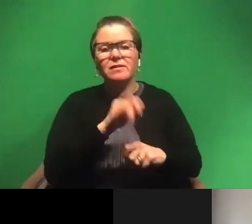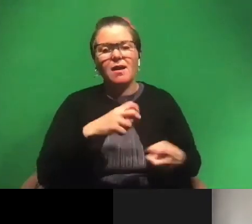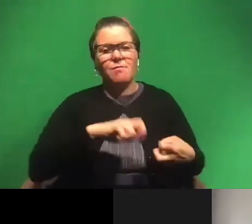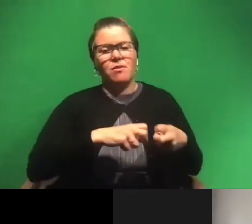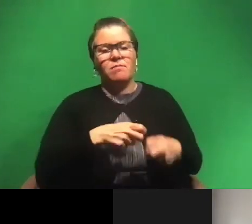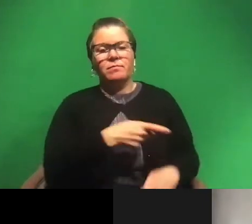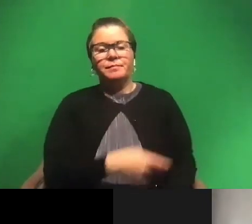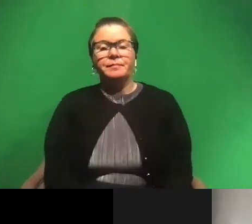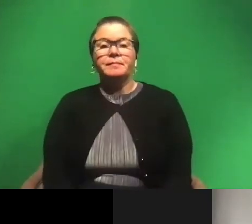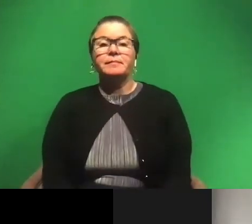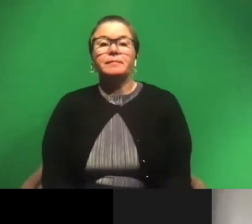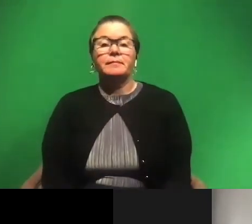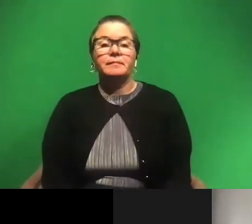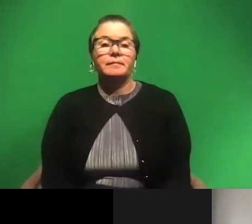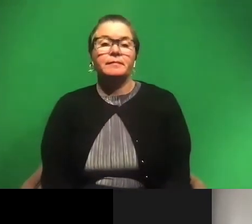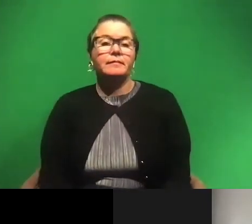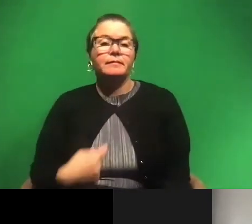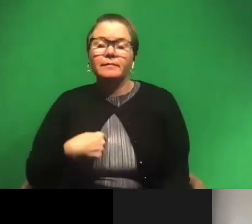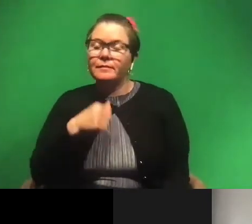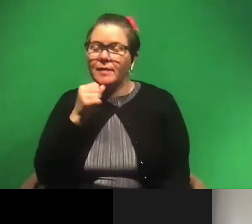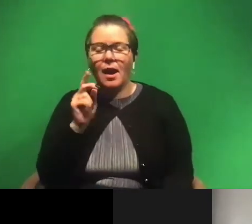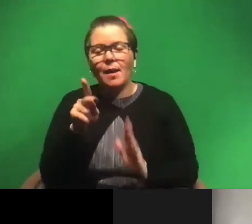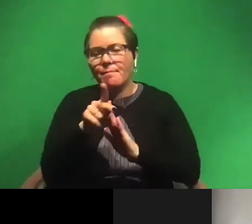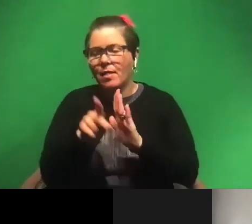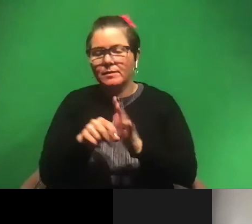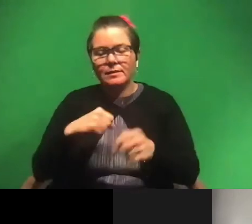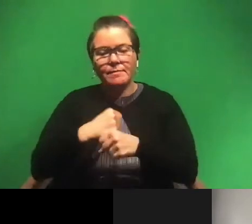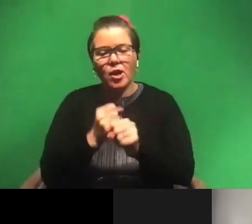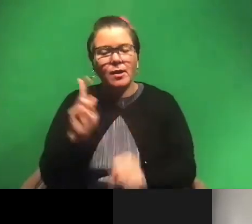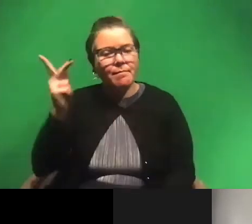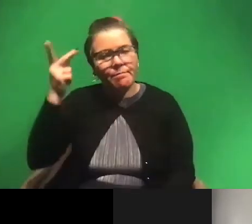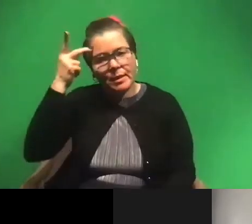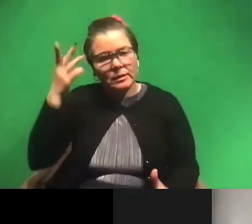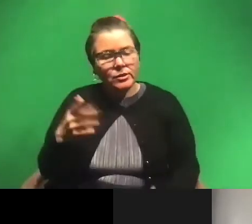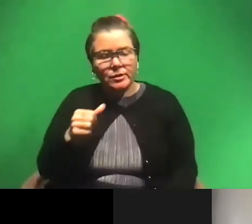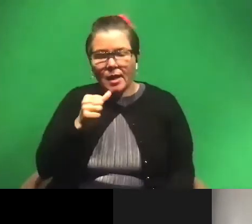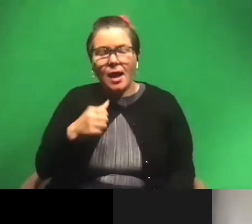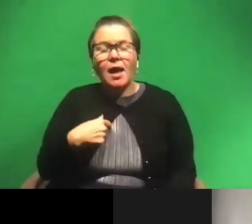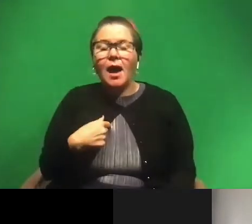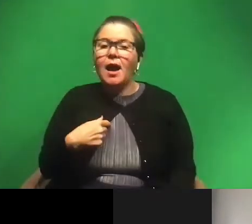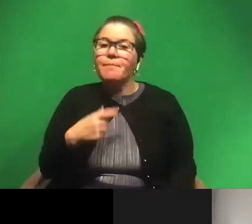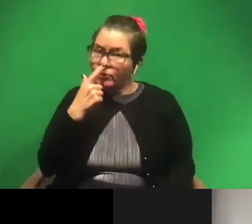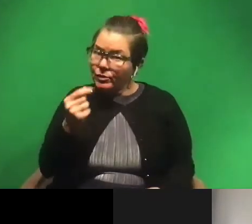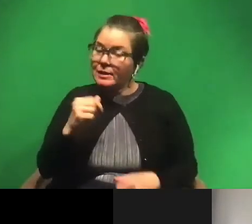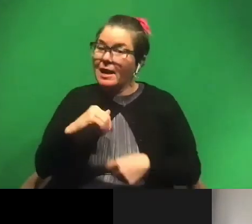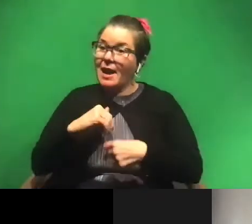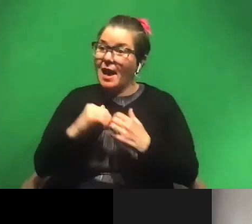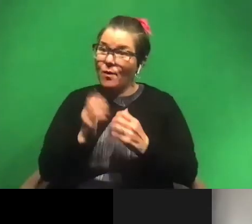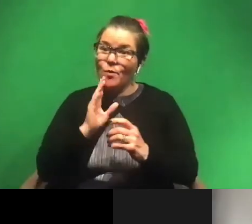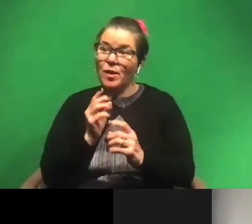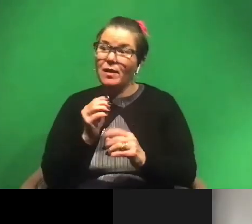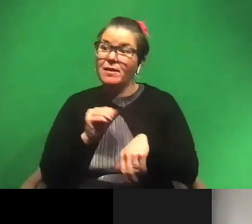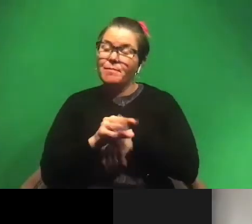if I were, and I'm not a policy maker, though I have interest in how policies affect abalone, I would want to